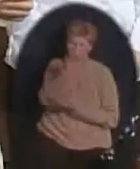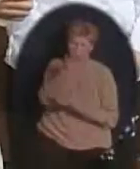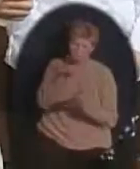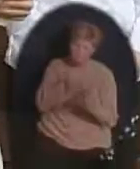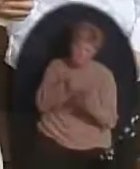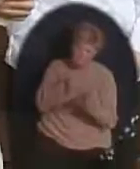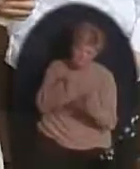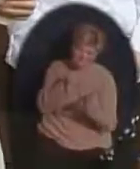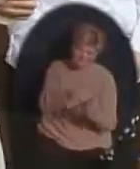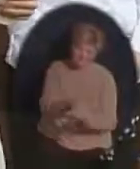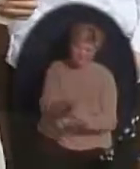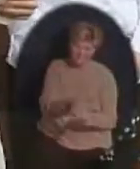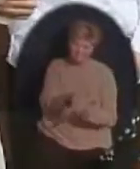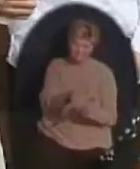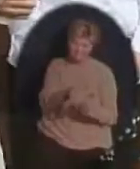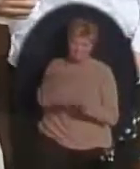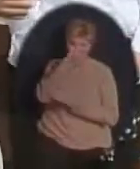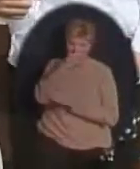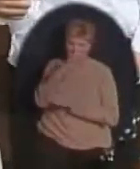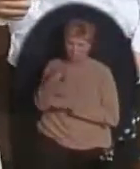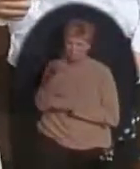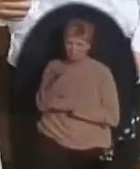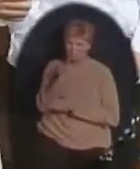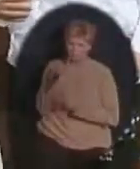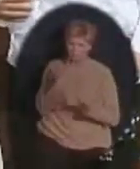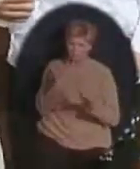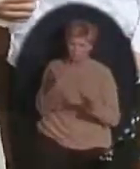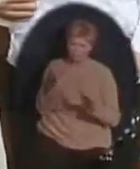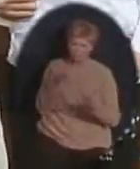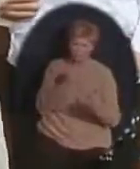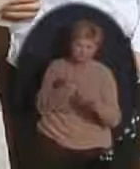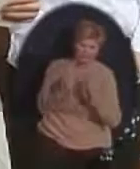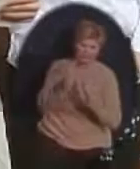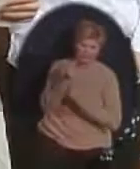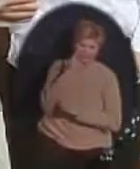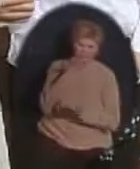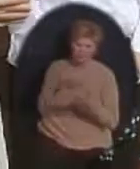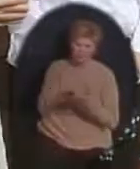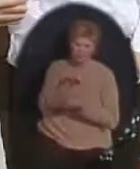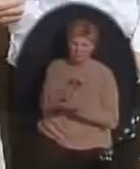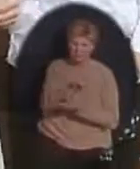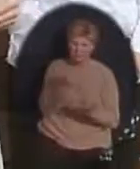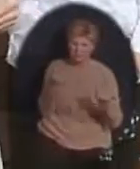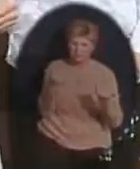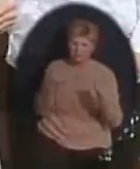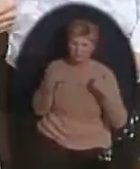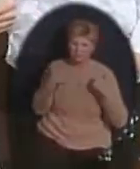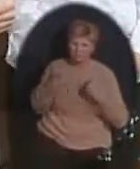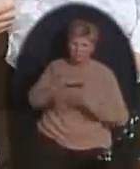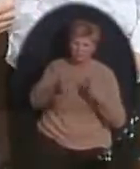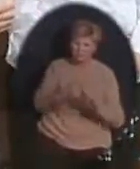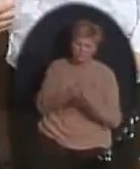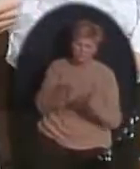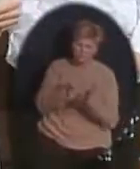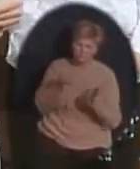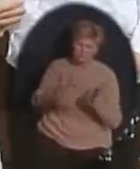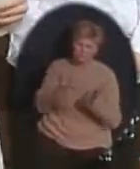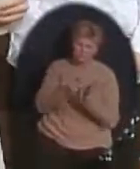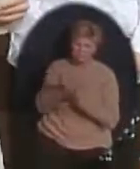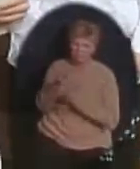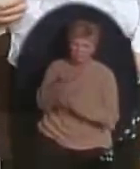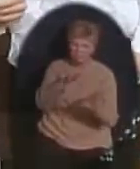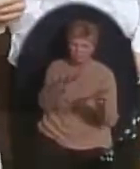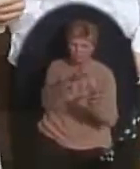he receives an all-expense-paid trip to Washington, D.C. to the National Bee, which is sponsored by National Geographic and hosted by